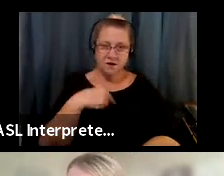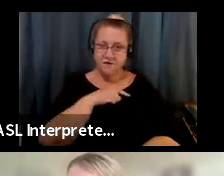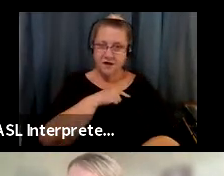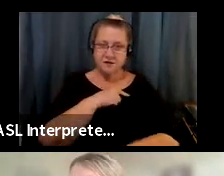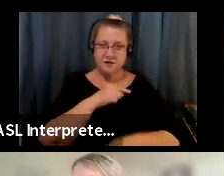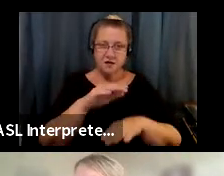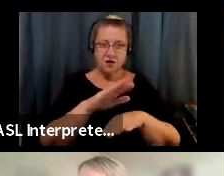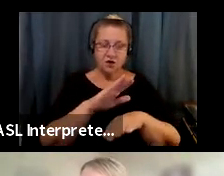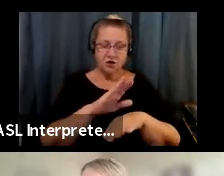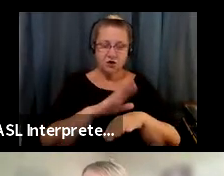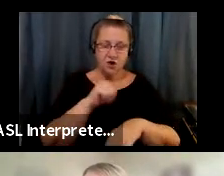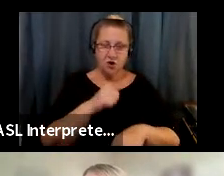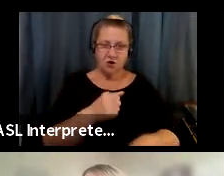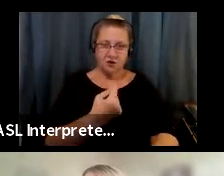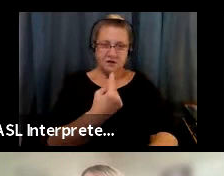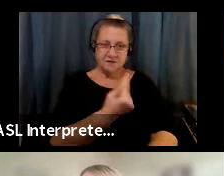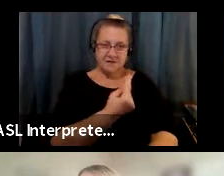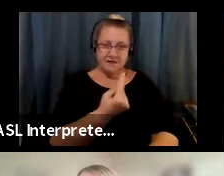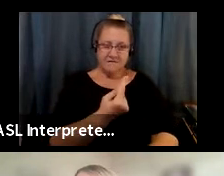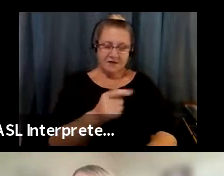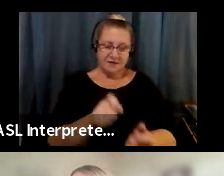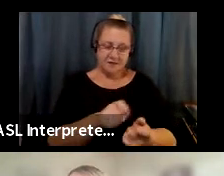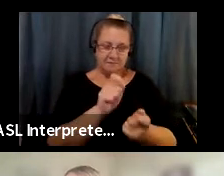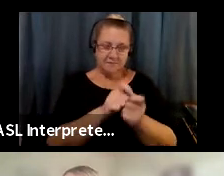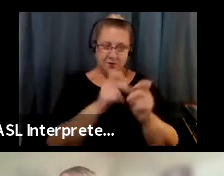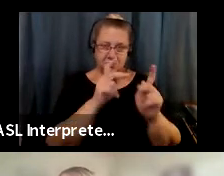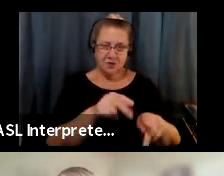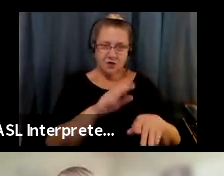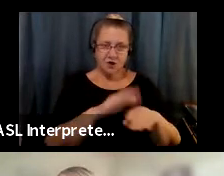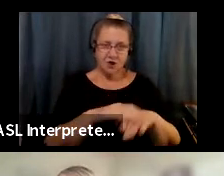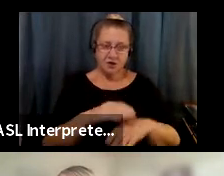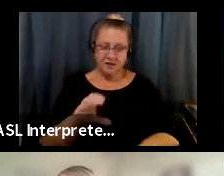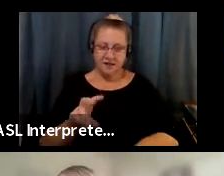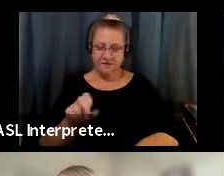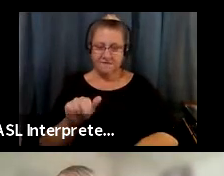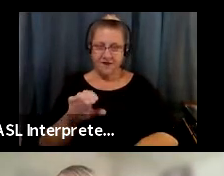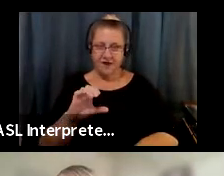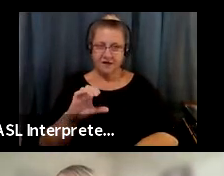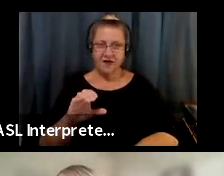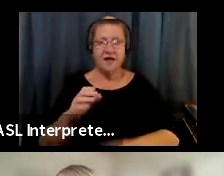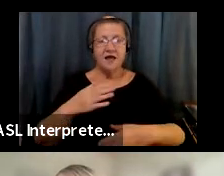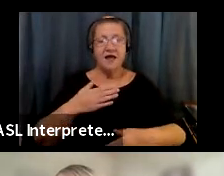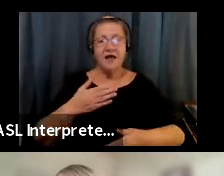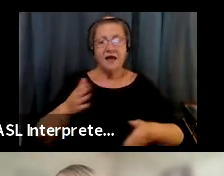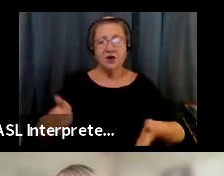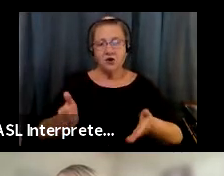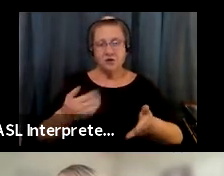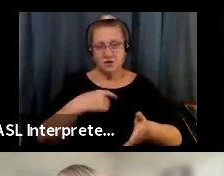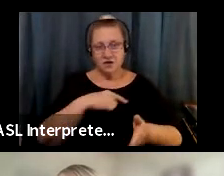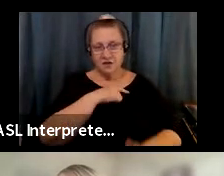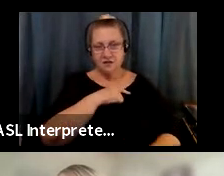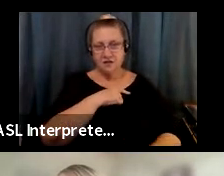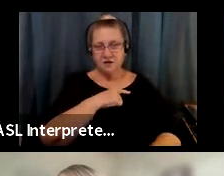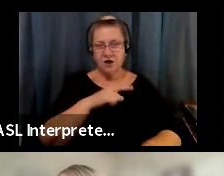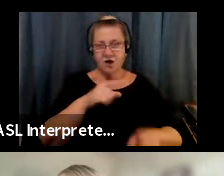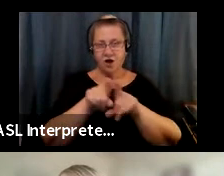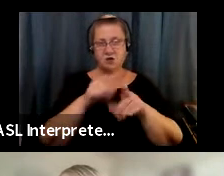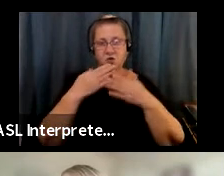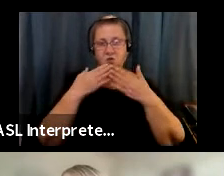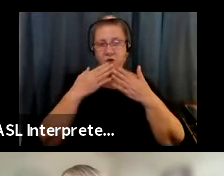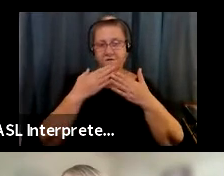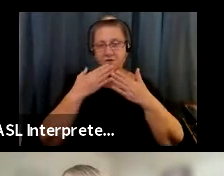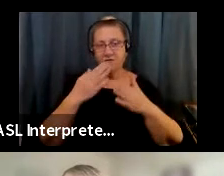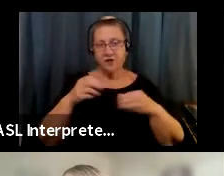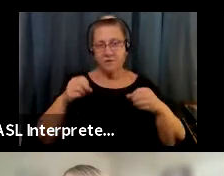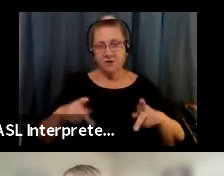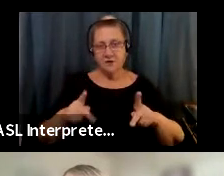as a token member to be on the CVAC was very encouraging to us. We are also grateful for the opportunity to